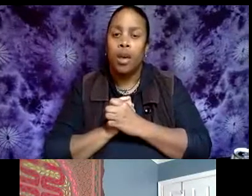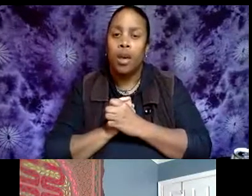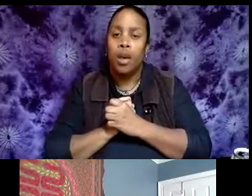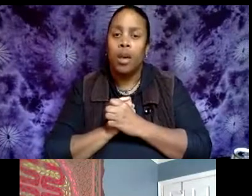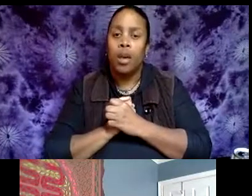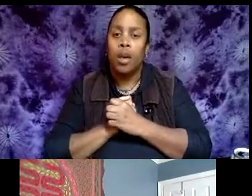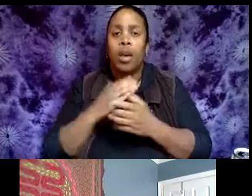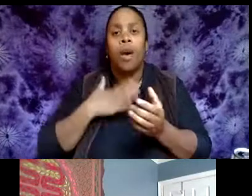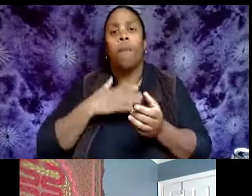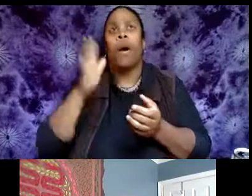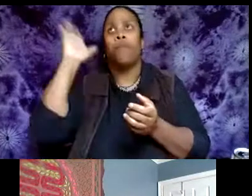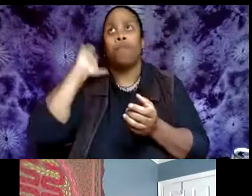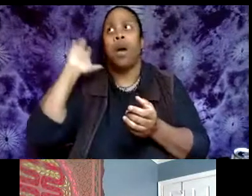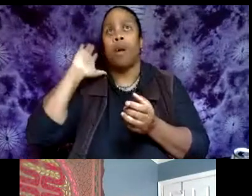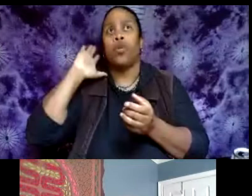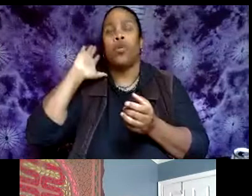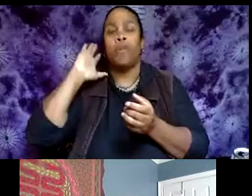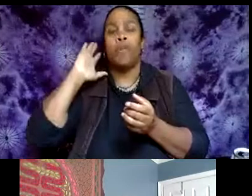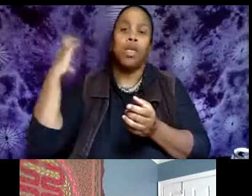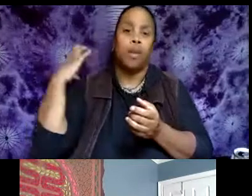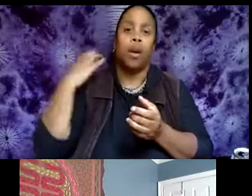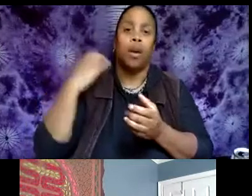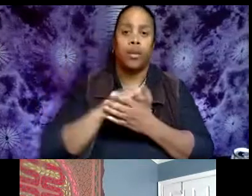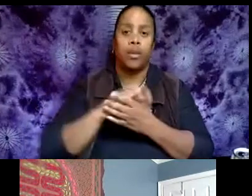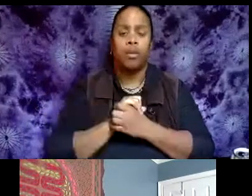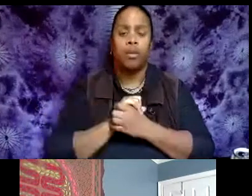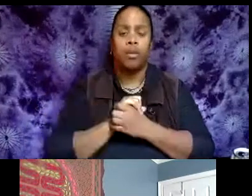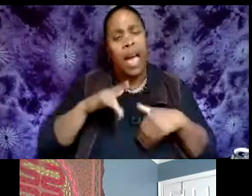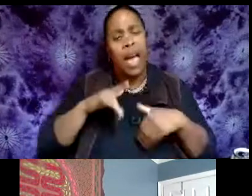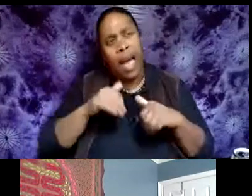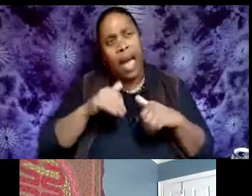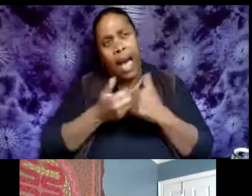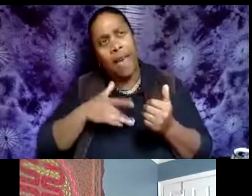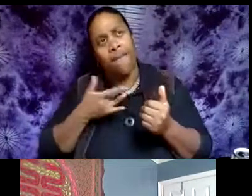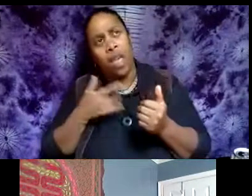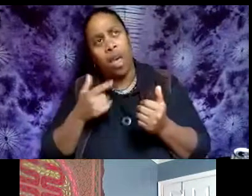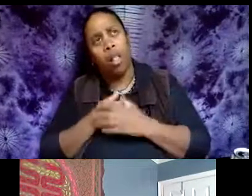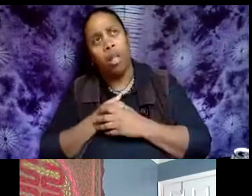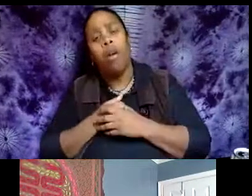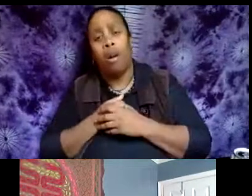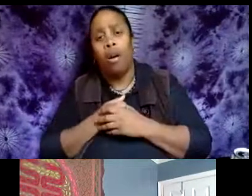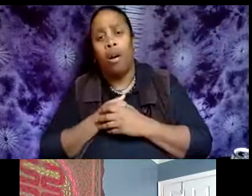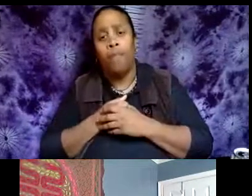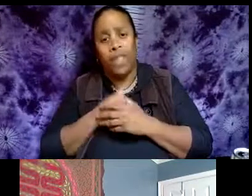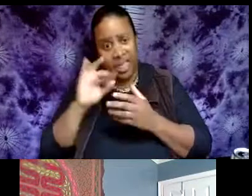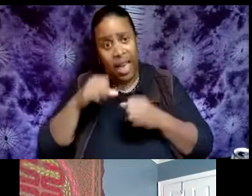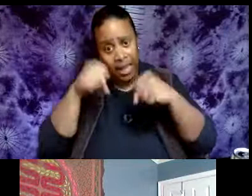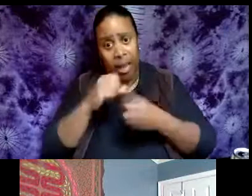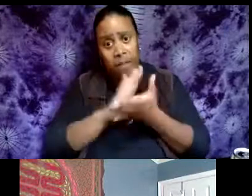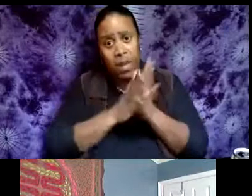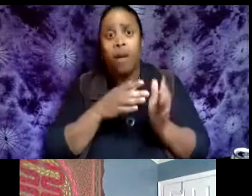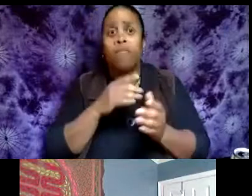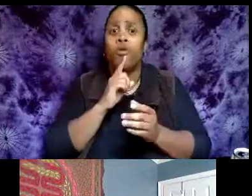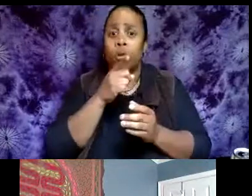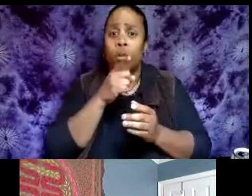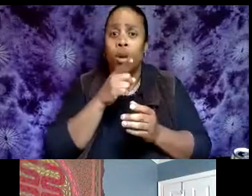My mom used to be the matriarch. Yeah, so you're letting your system come to accept that this could be true. And then you can look for positive